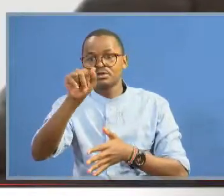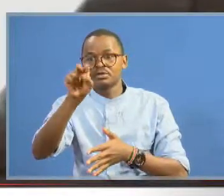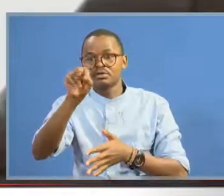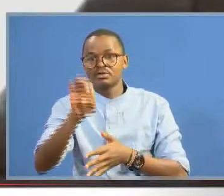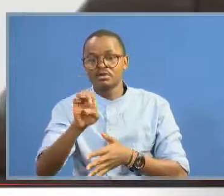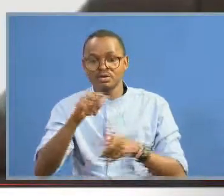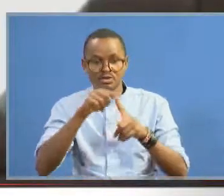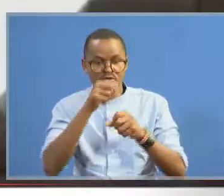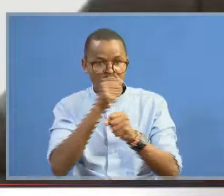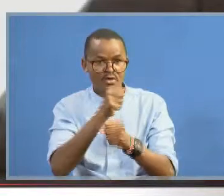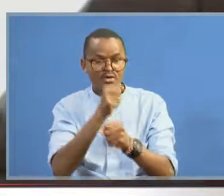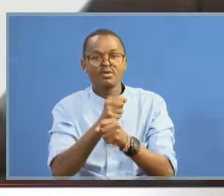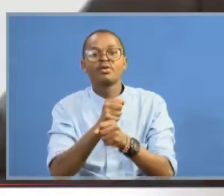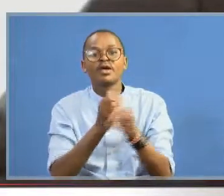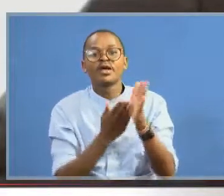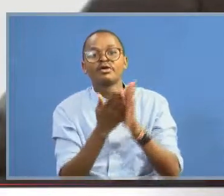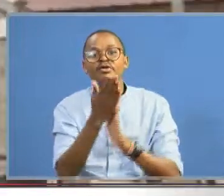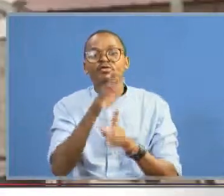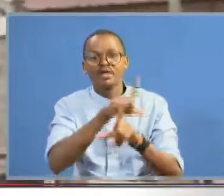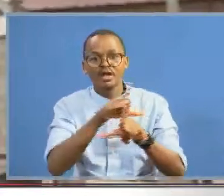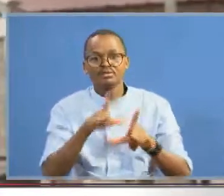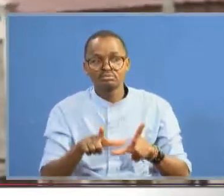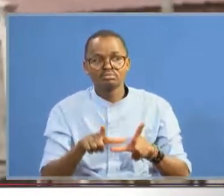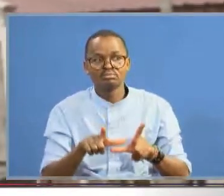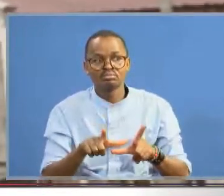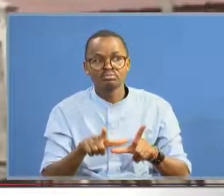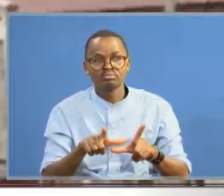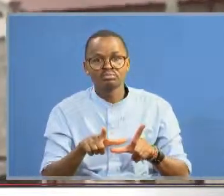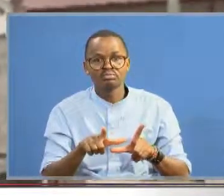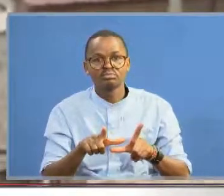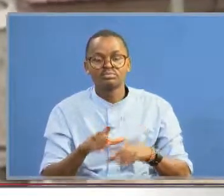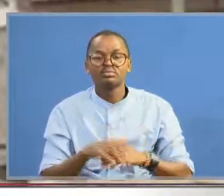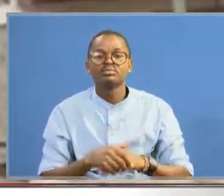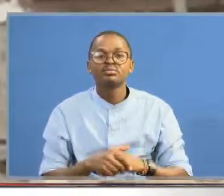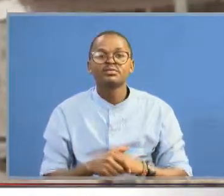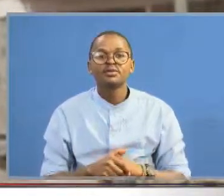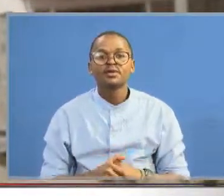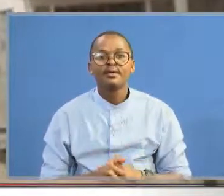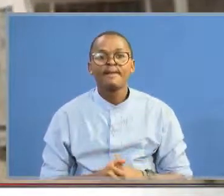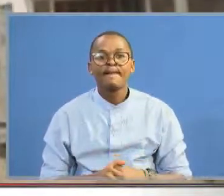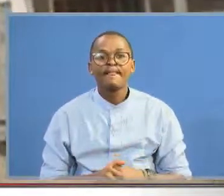deeds to make use and develop their lands. Paulette Mboga, KUTV.